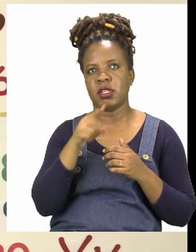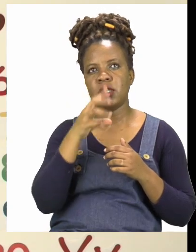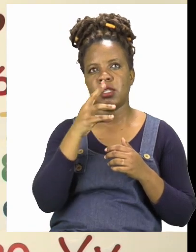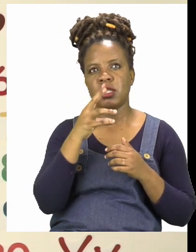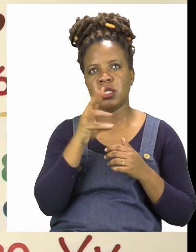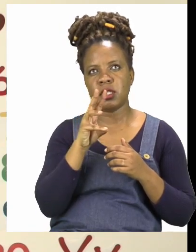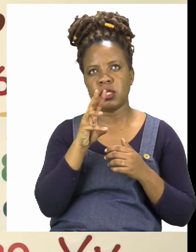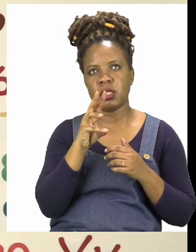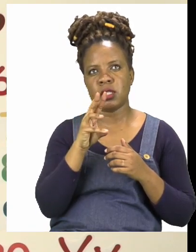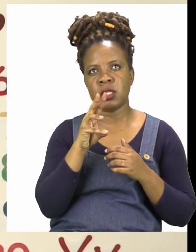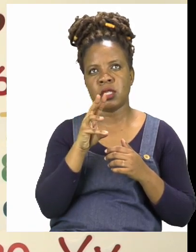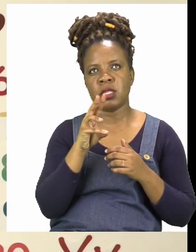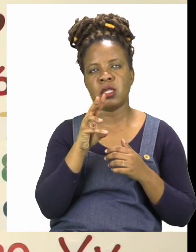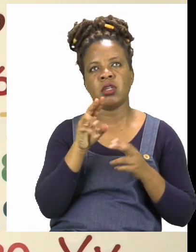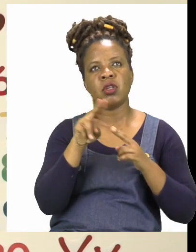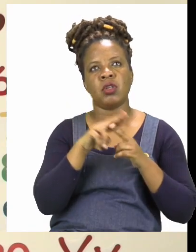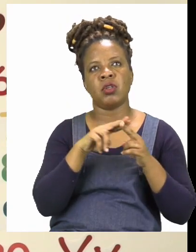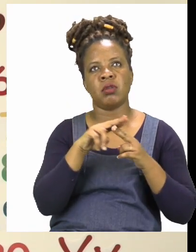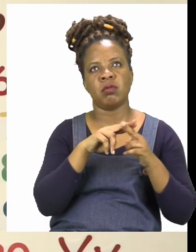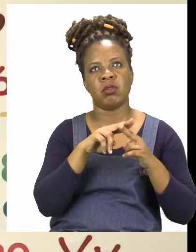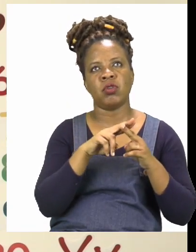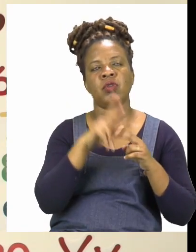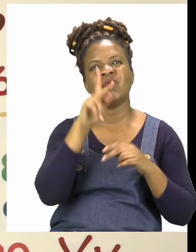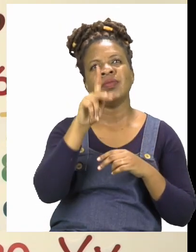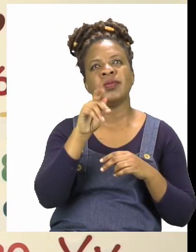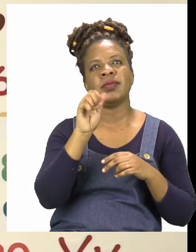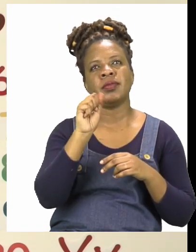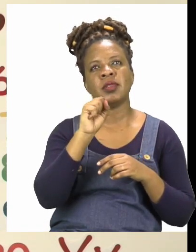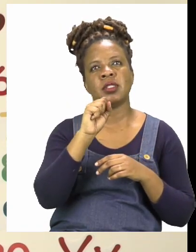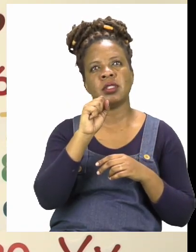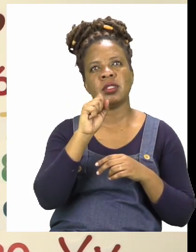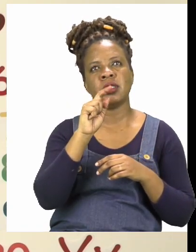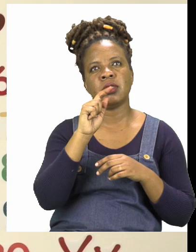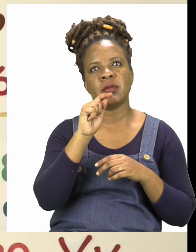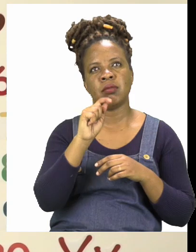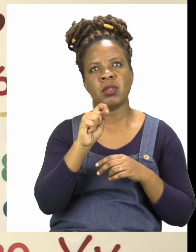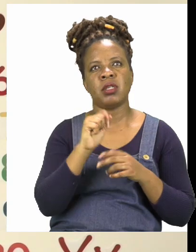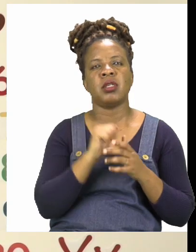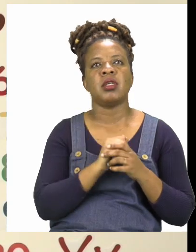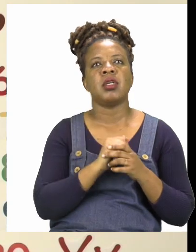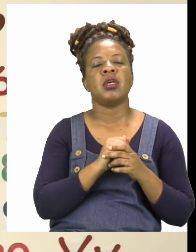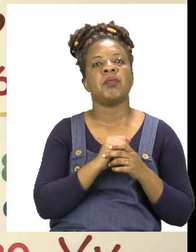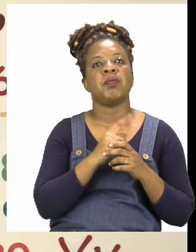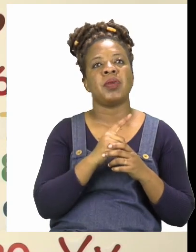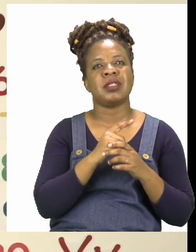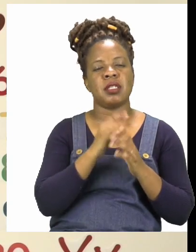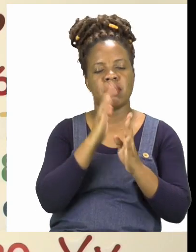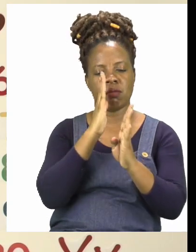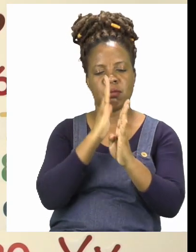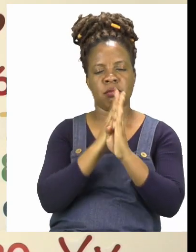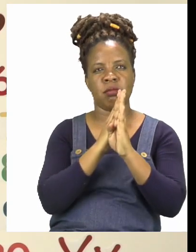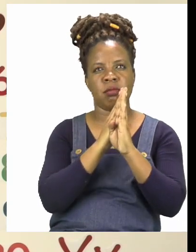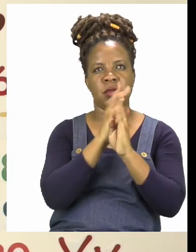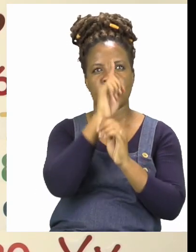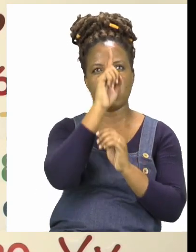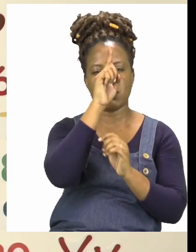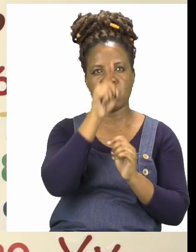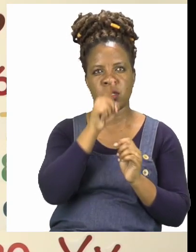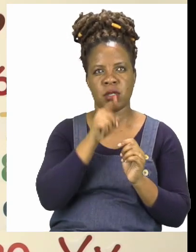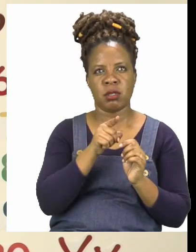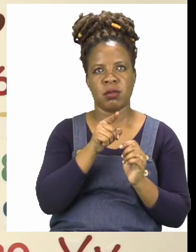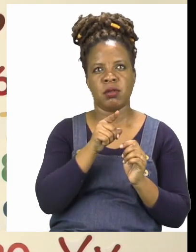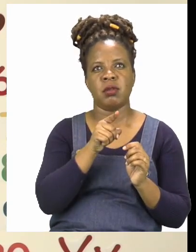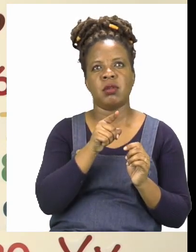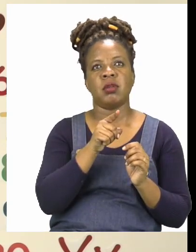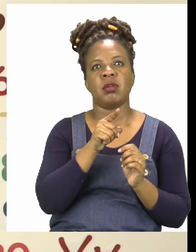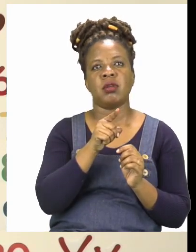to 30, we say it is half past. And then when the minute hand is at 12, we say that